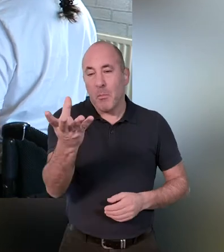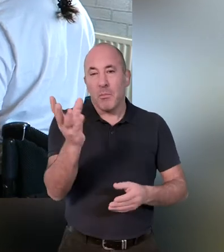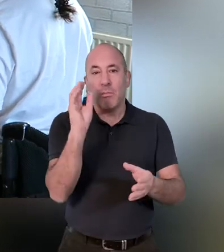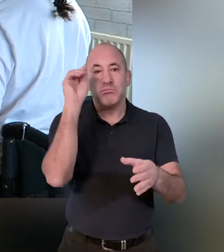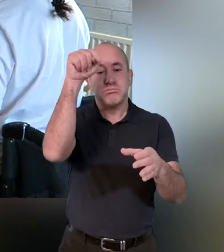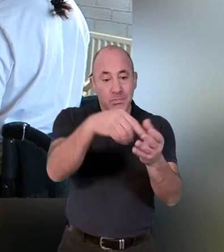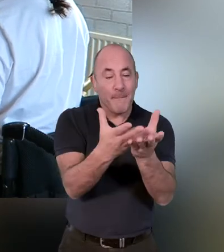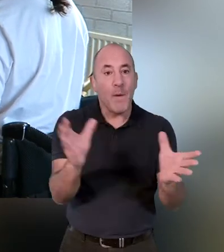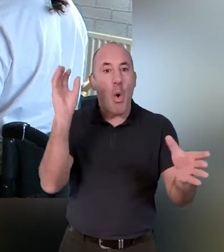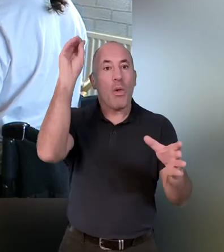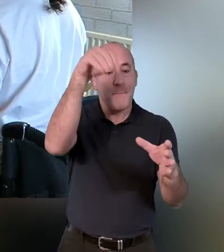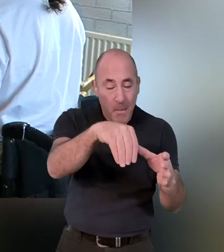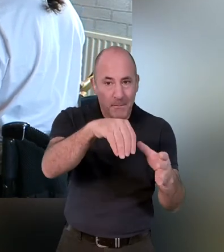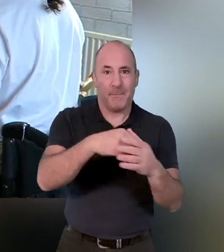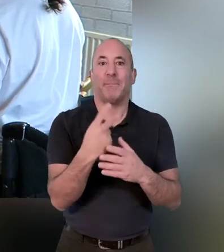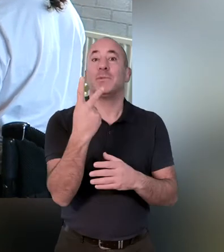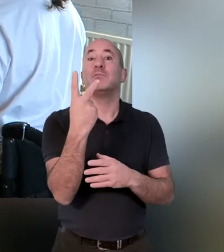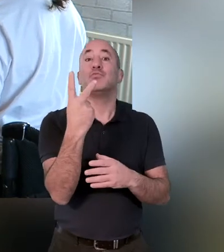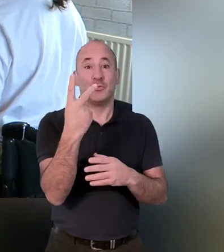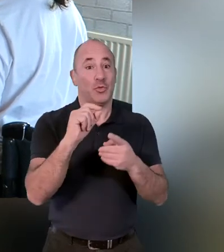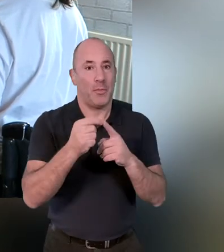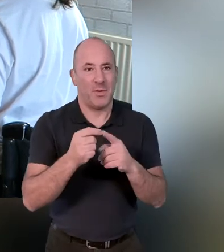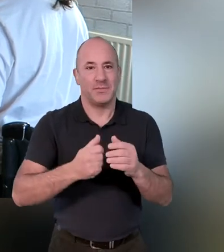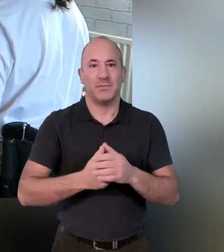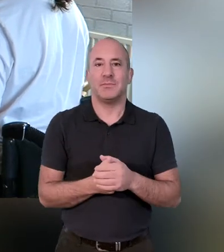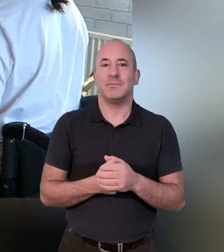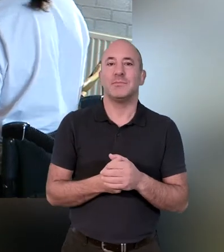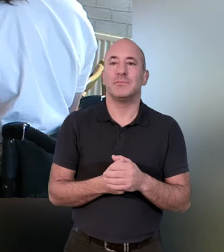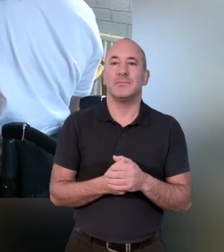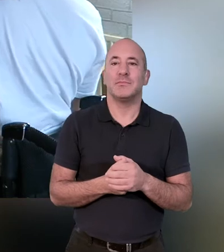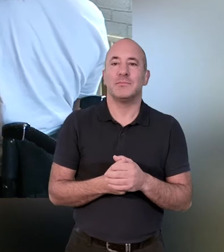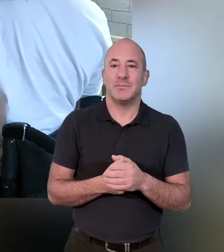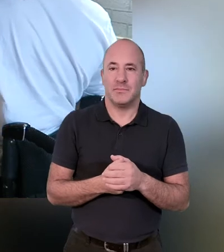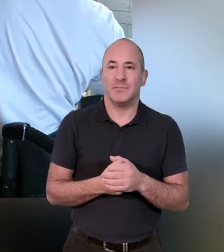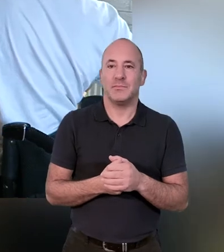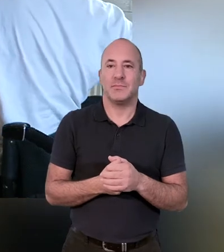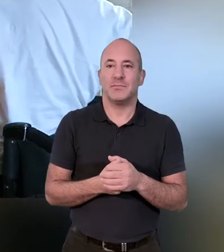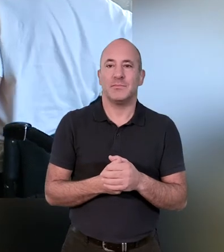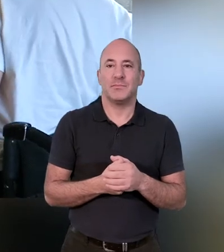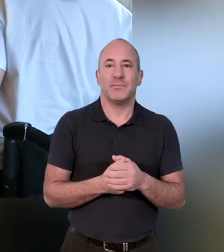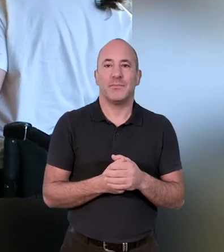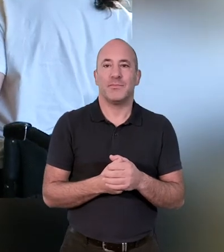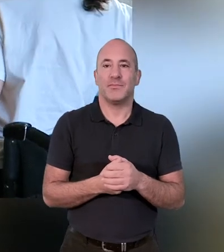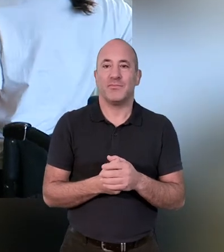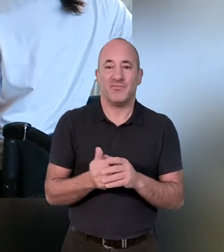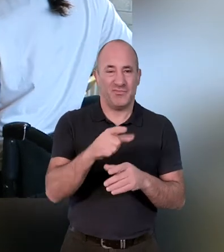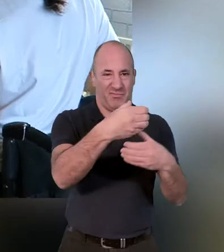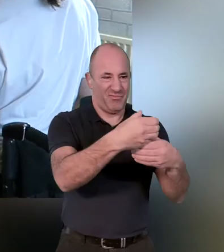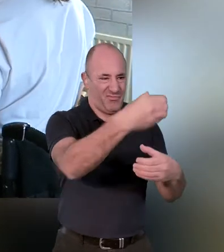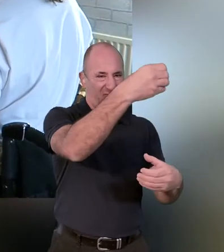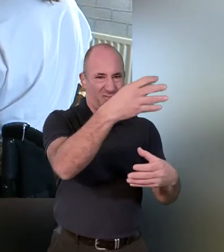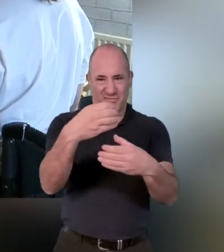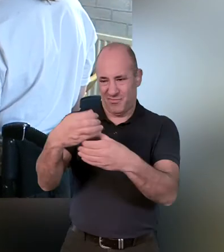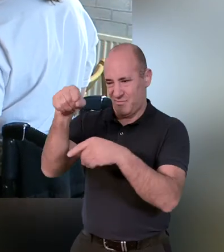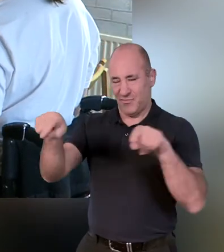she manages to get her rolled up socks in the bowl, that's 2 points. And